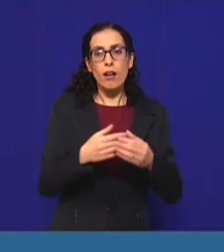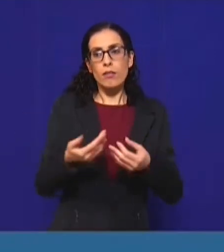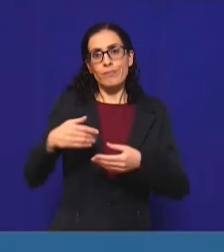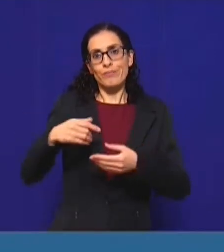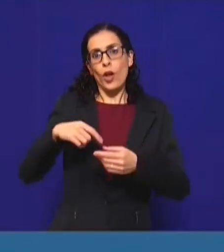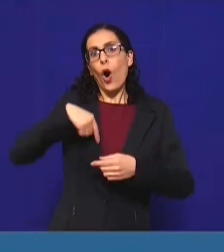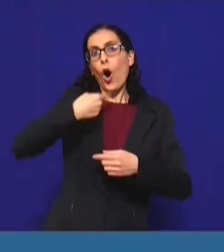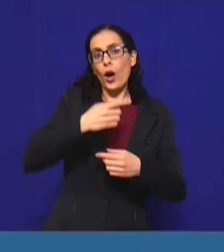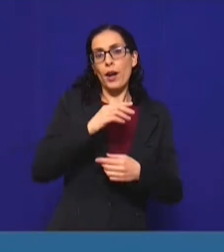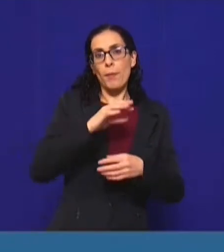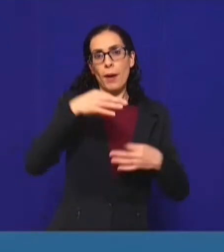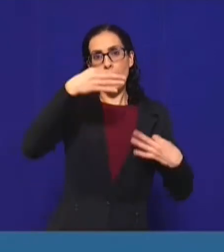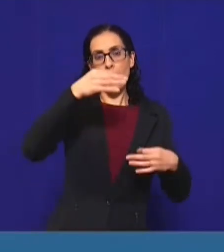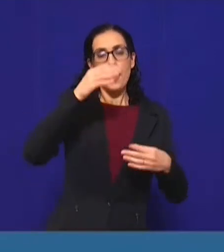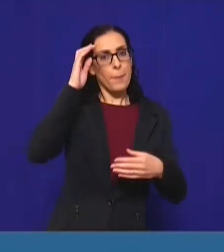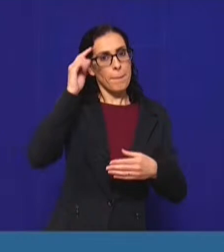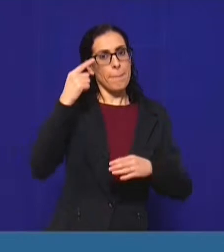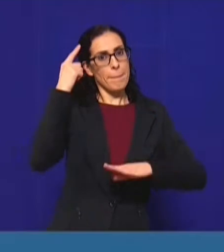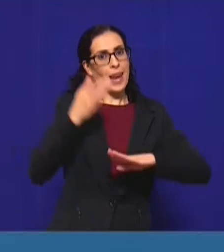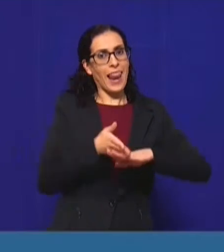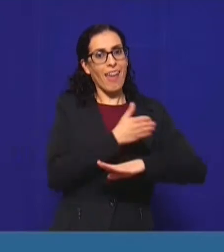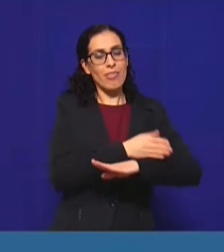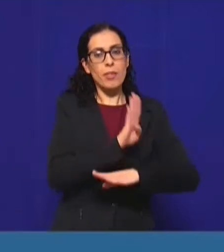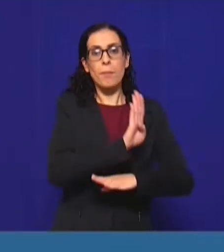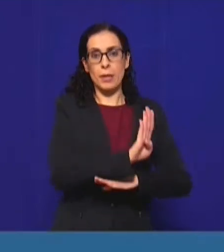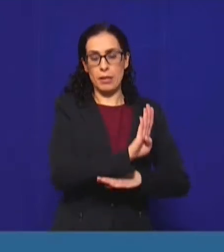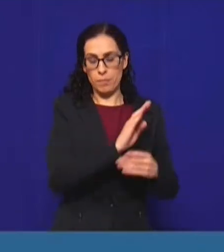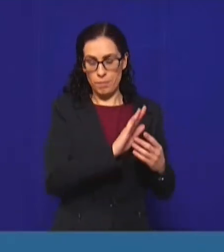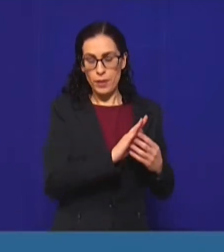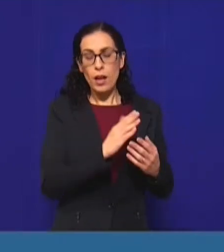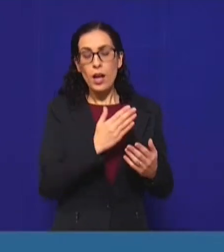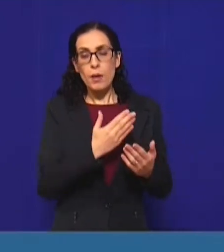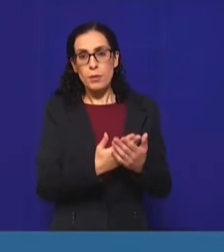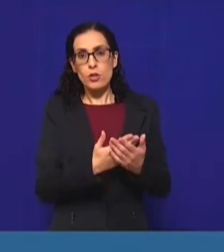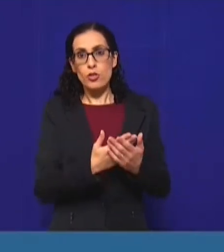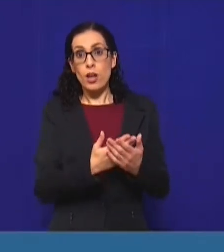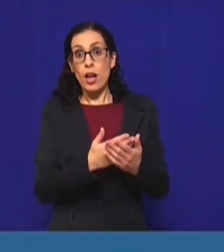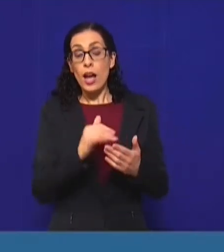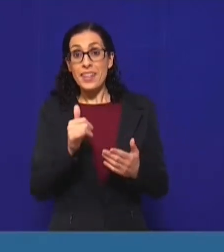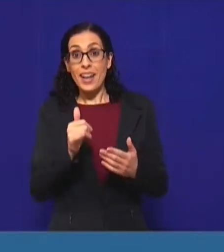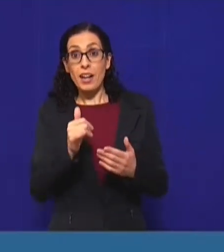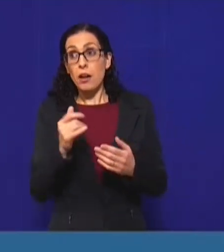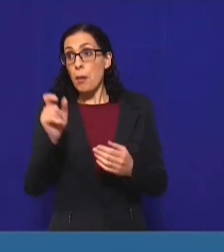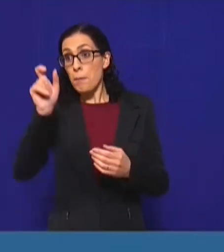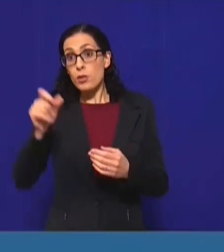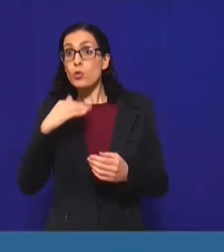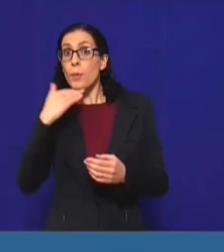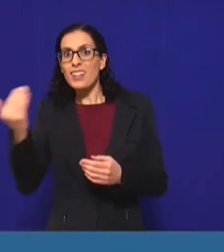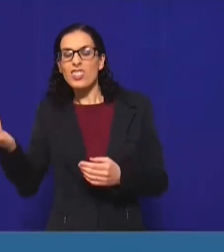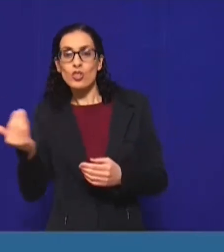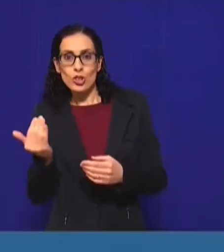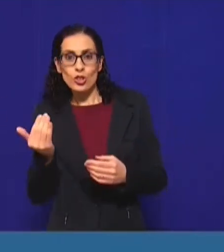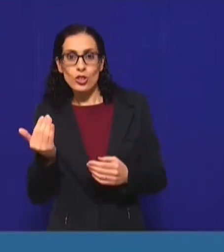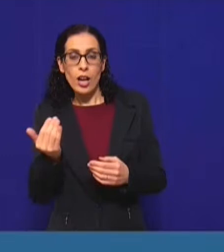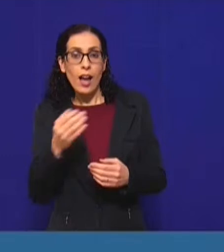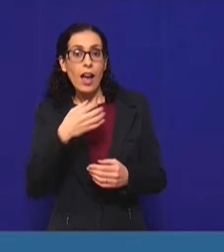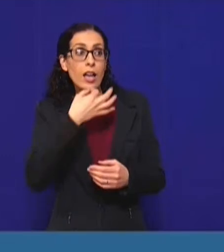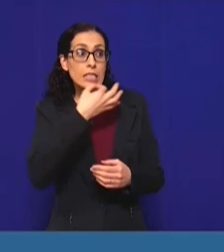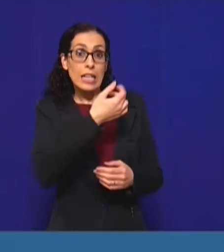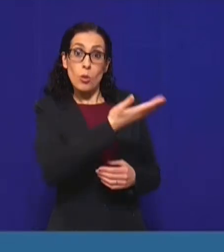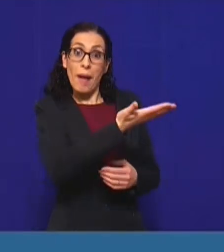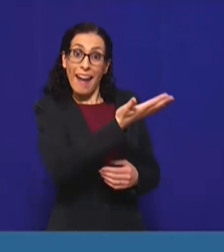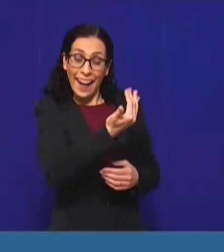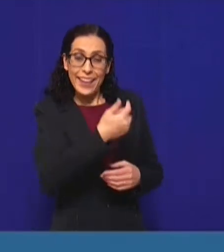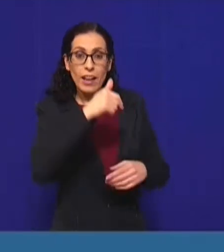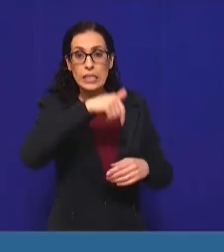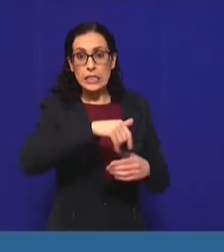wkoll impjegati mental health, li aħna kollha tkun qed nibatu għalihom dawk il-persuni jekk ikun baqa' xi vaccine